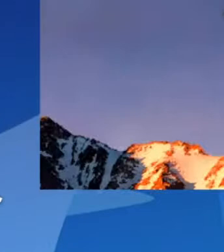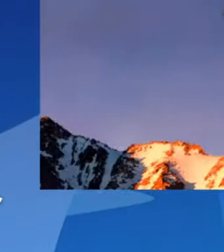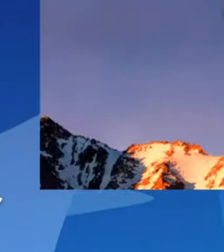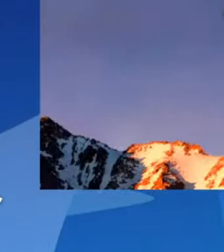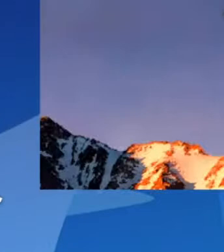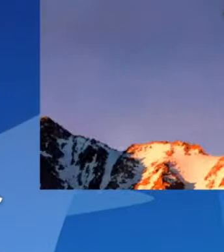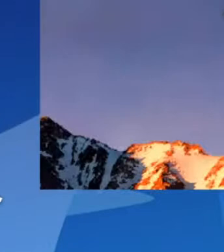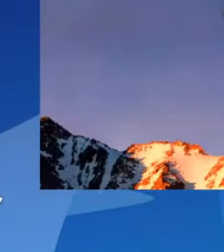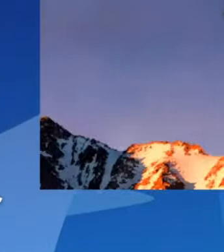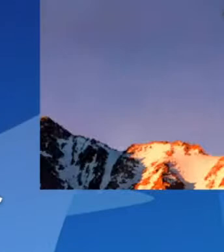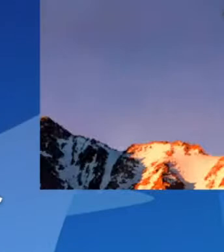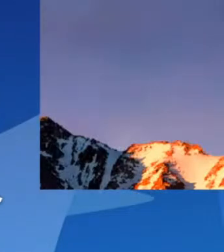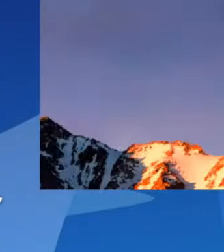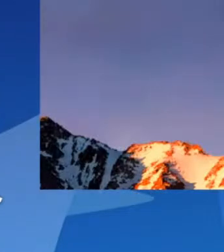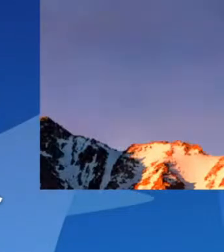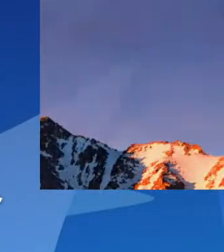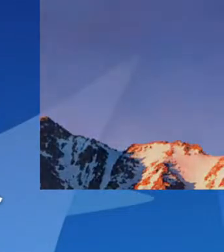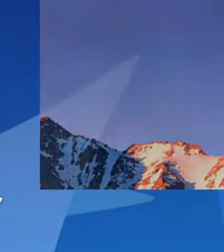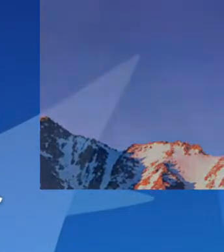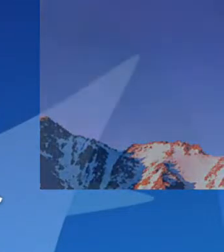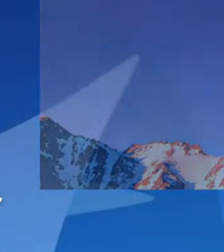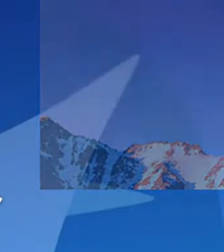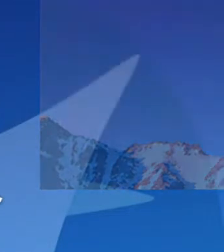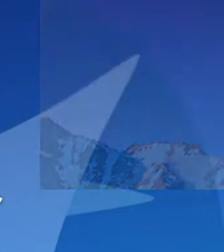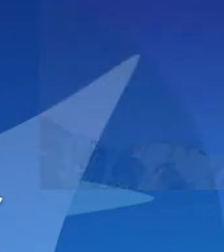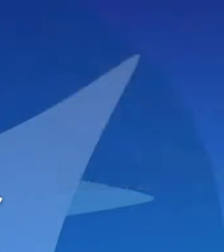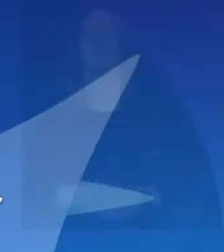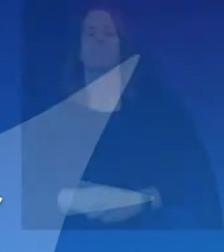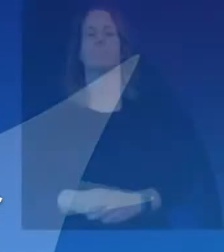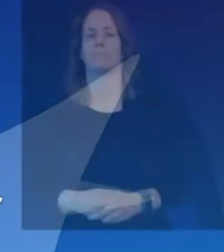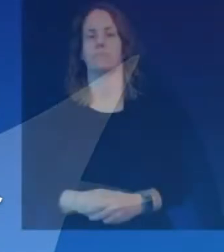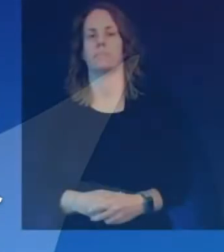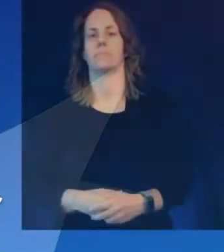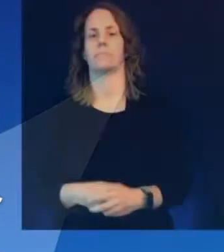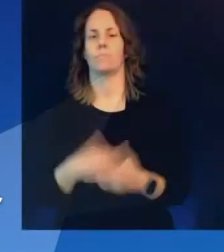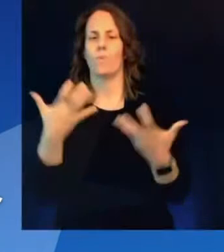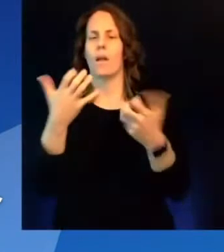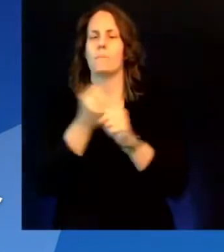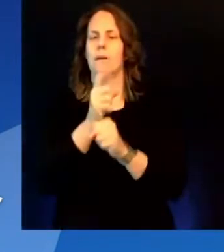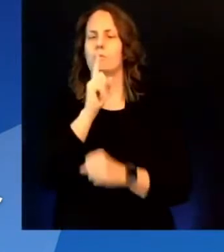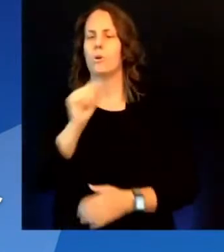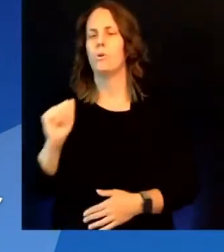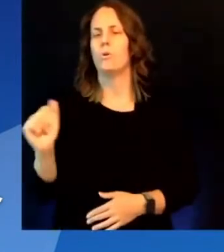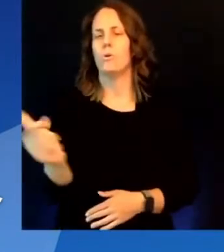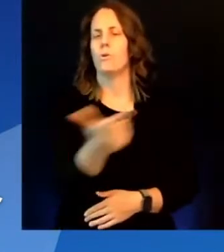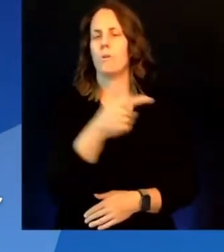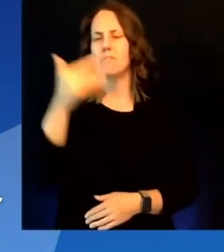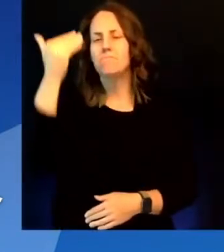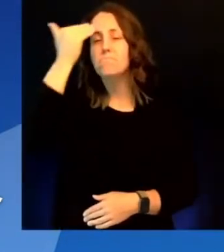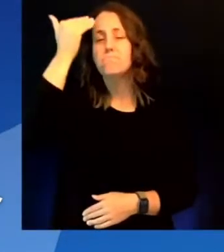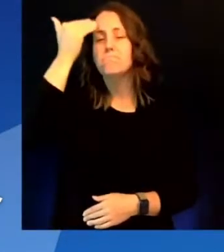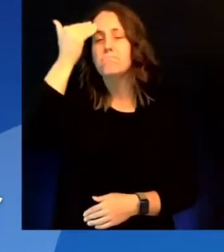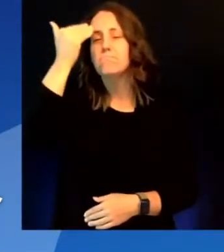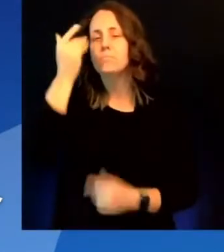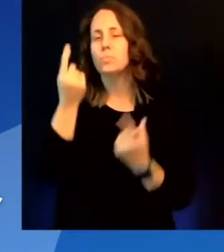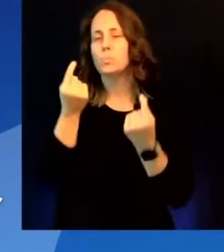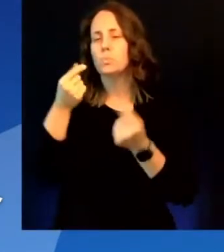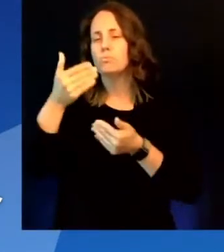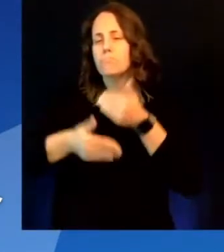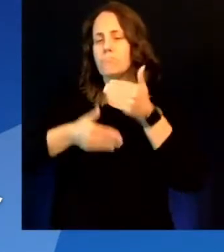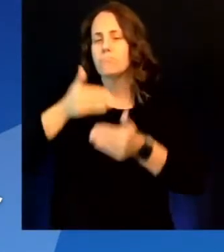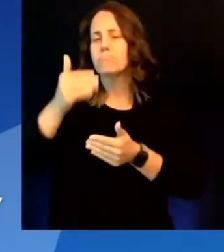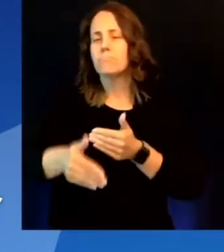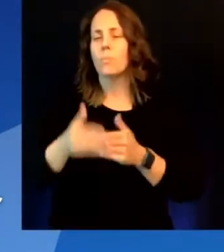quality, please keep your phones on mute until it is time to ask your question, because we do need to finish at 1 o'clock. In the interest of time, please only